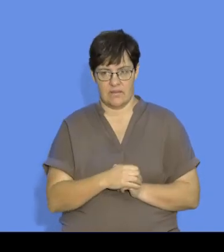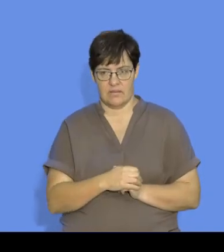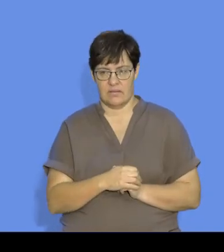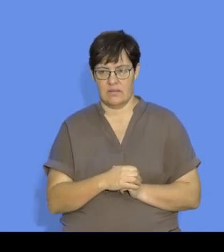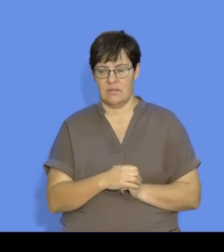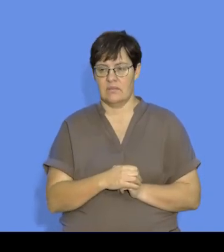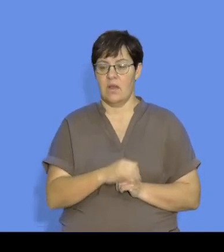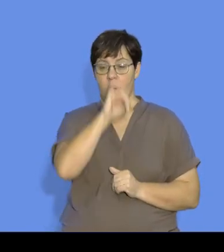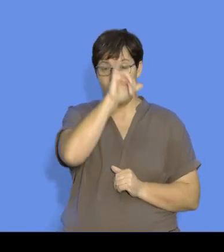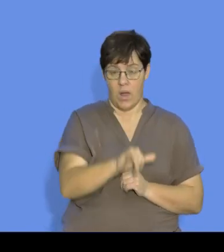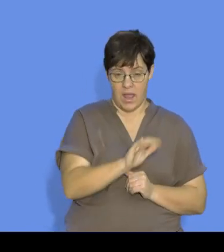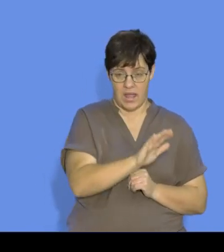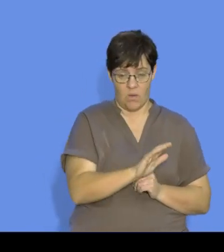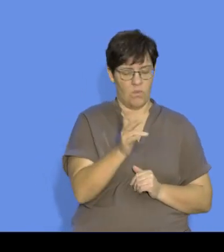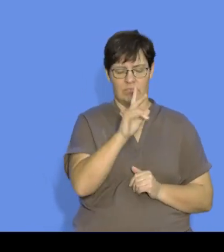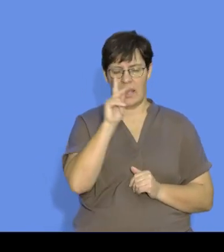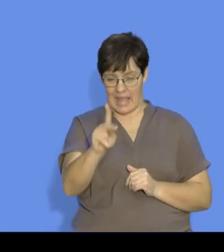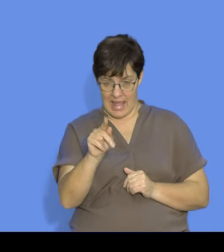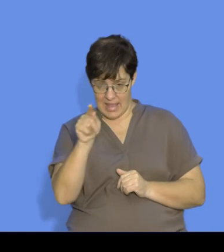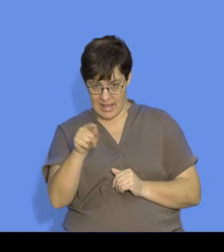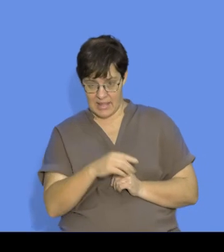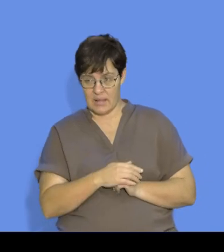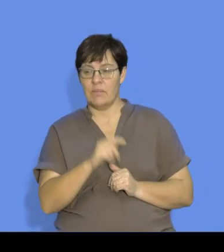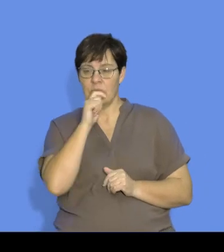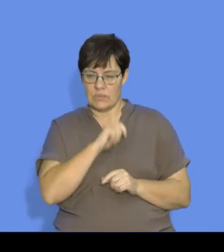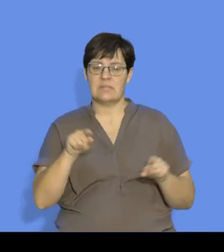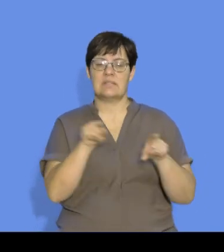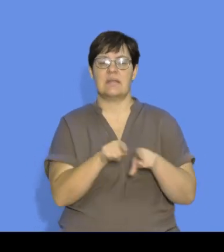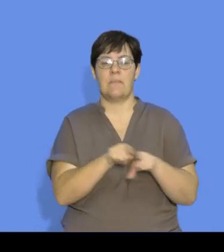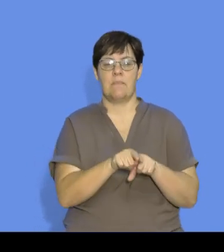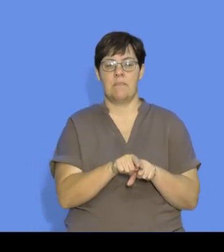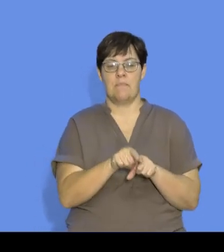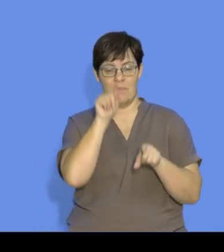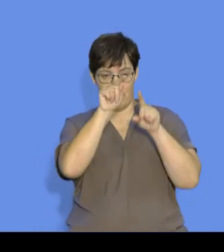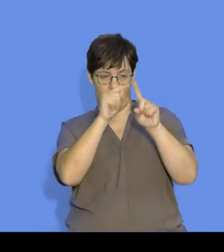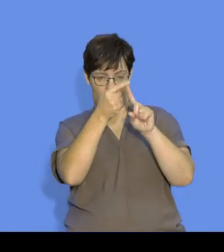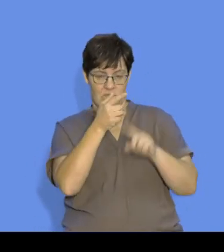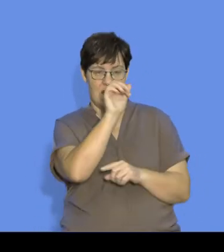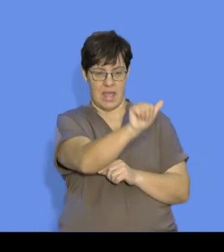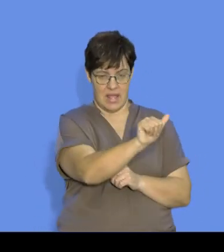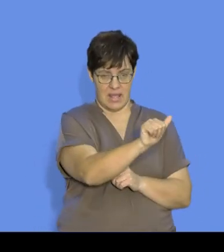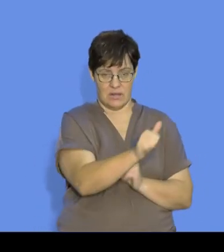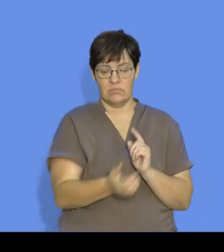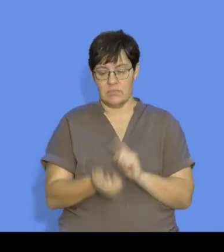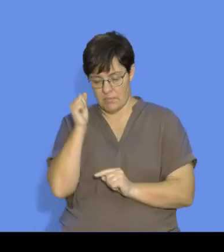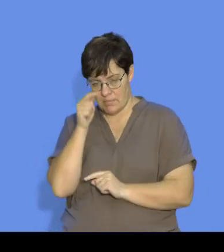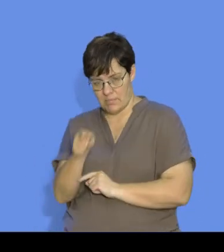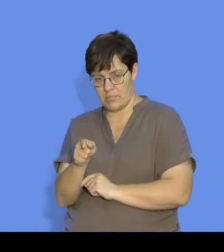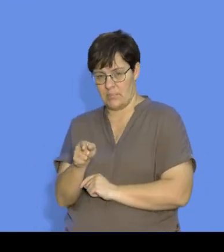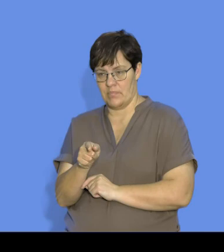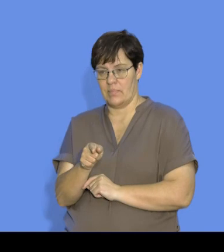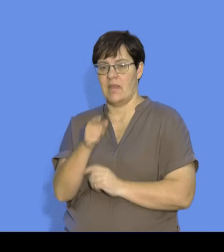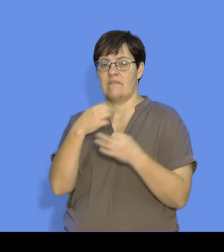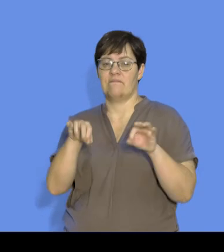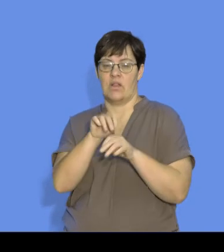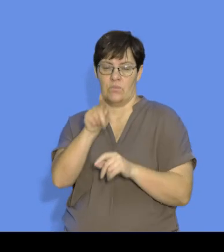the value of y, of k I mean, we'll use the same coordinates of a to try and see